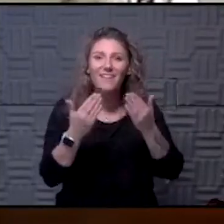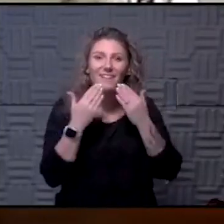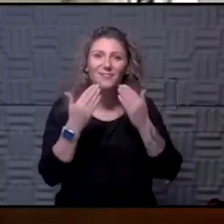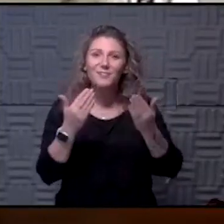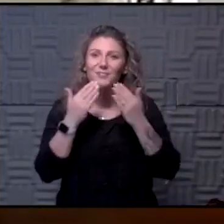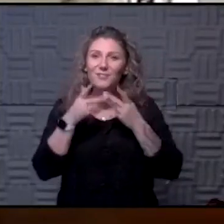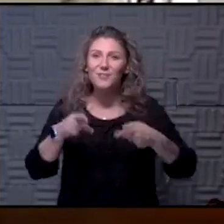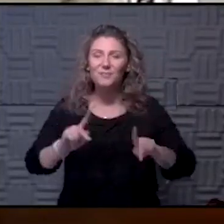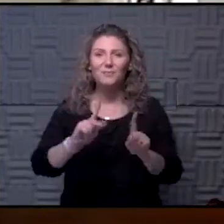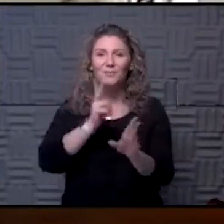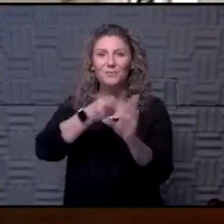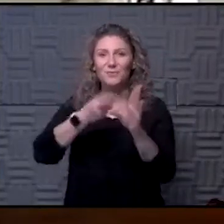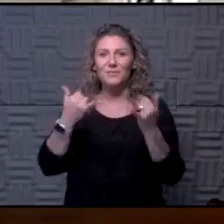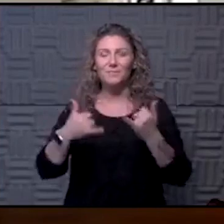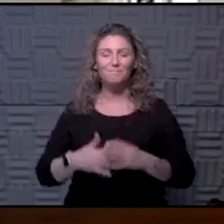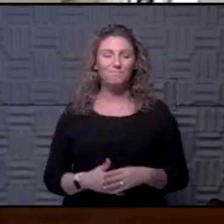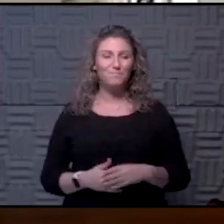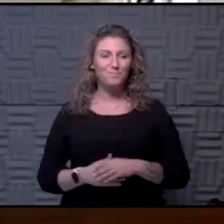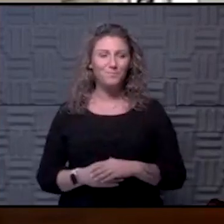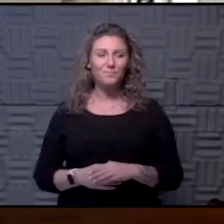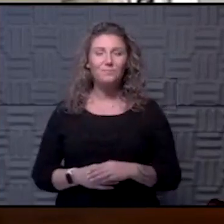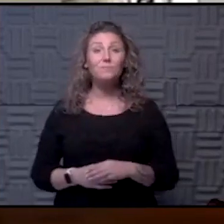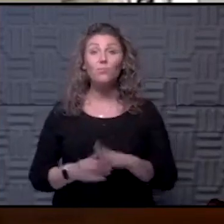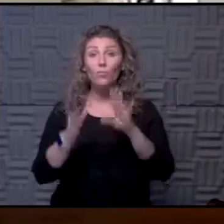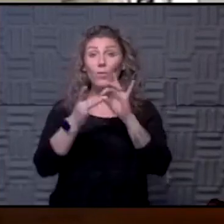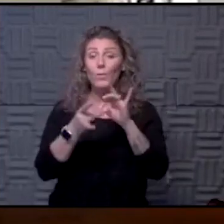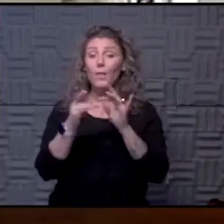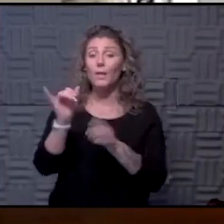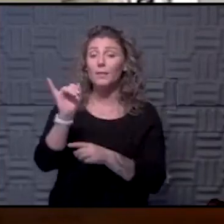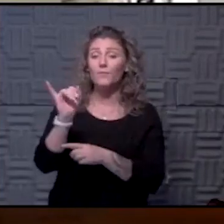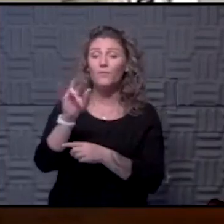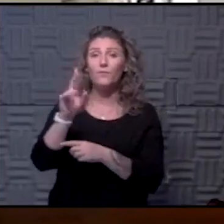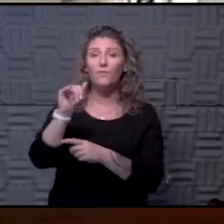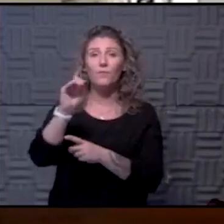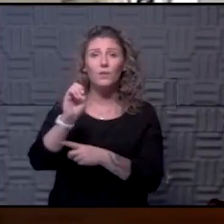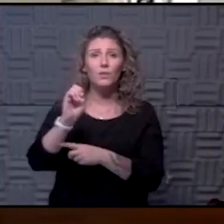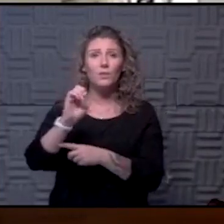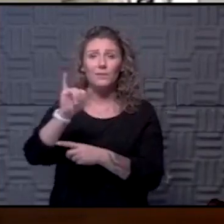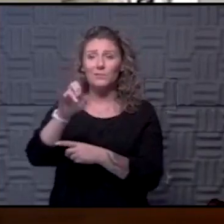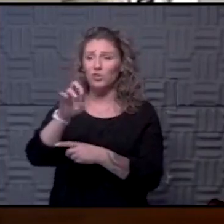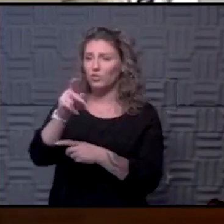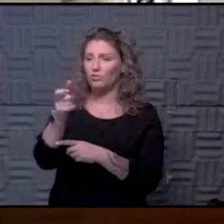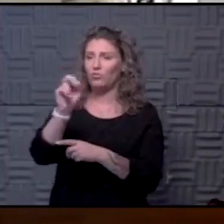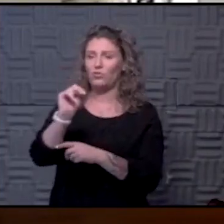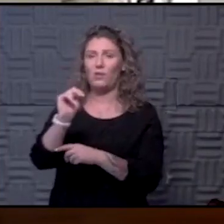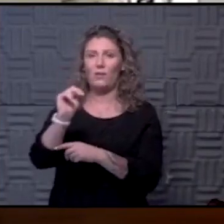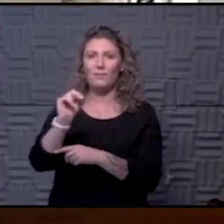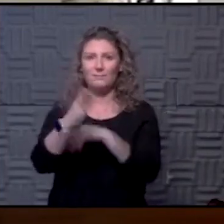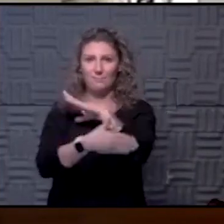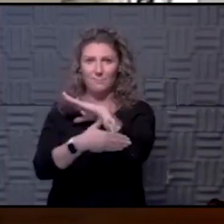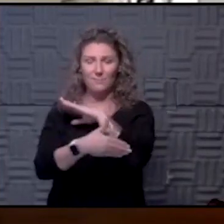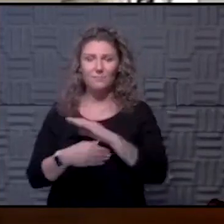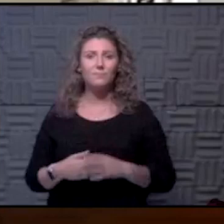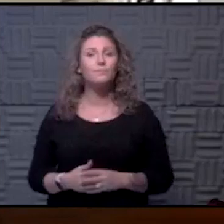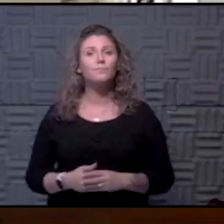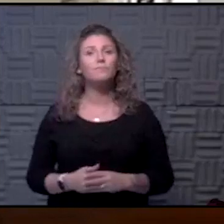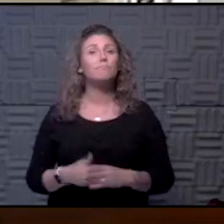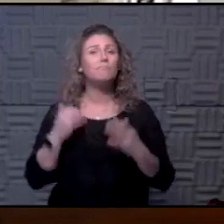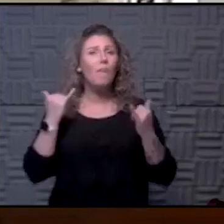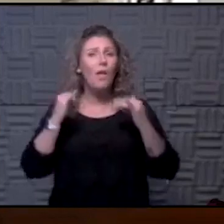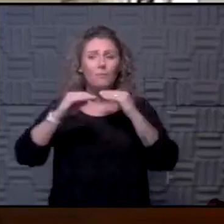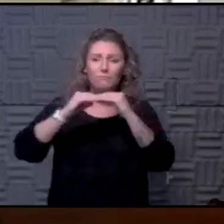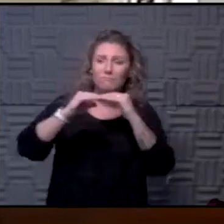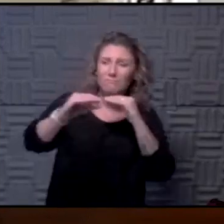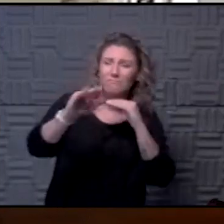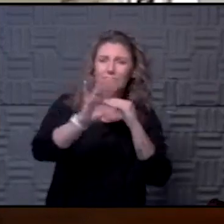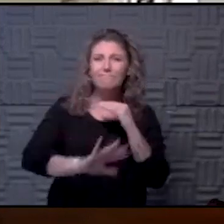today. As far as the infection rates in Jackson County, right now we're pretty much stabilized or